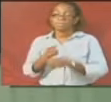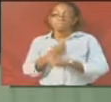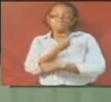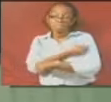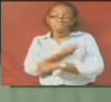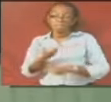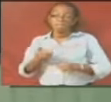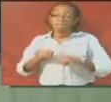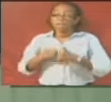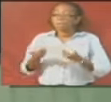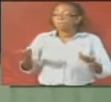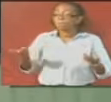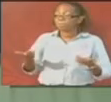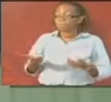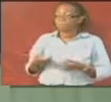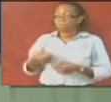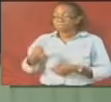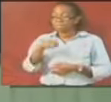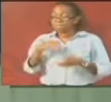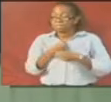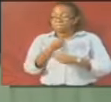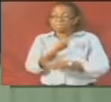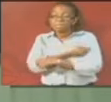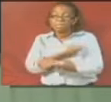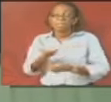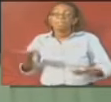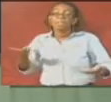community received a vaccine as yet?